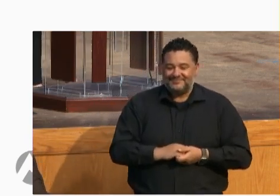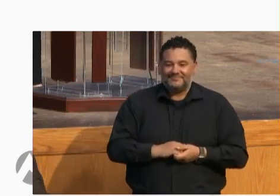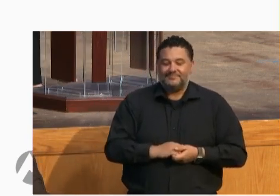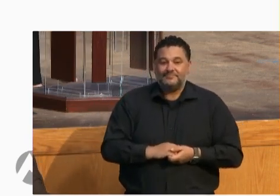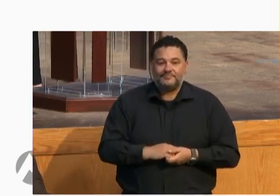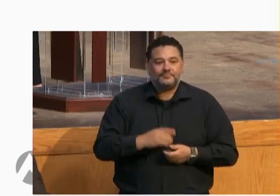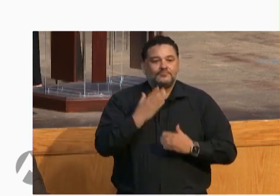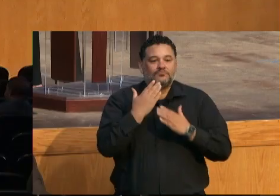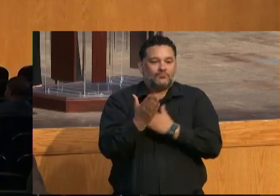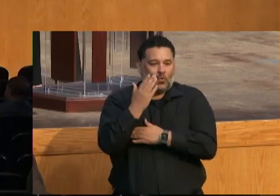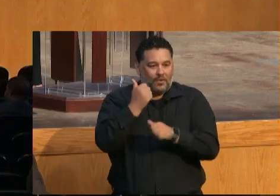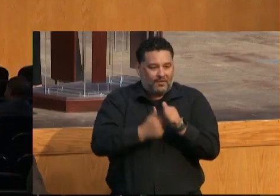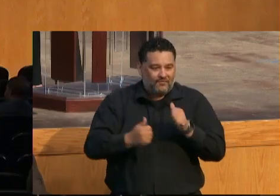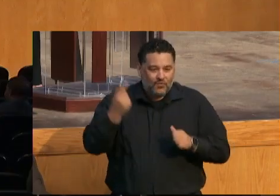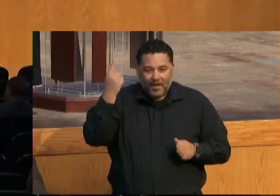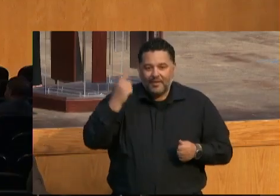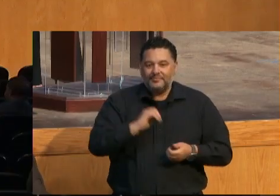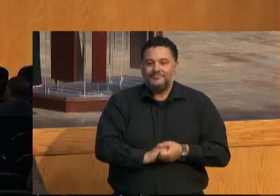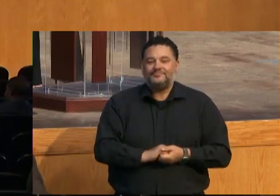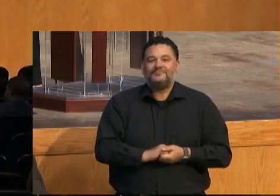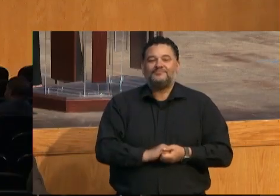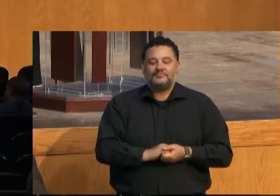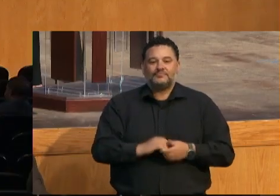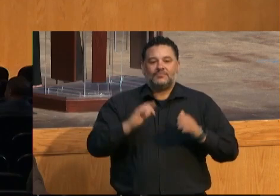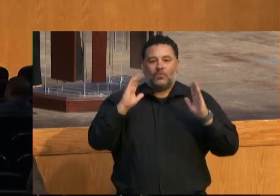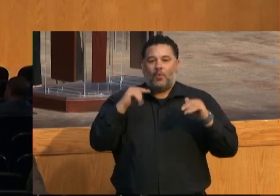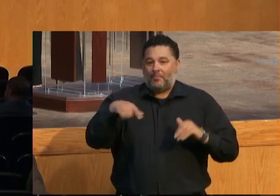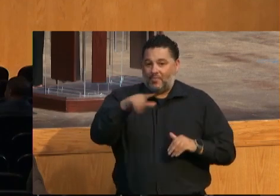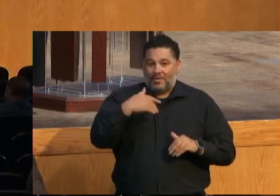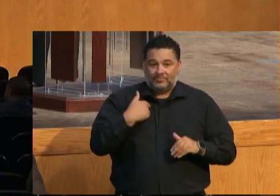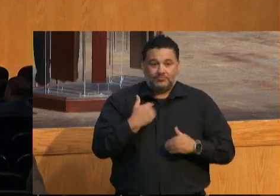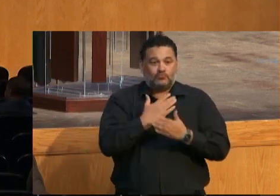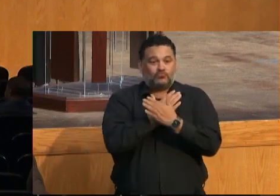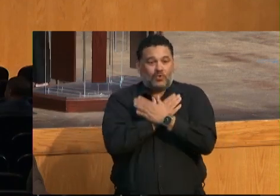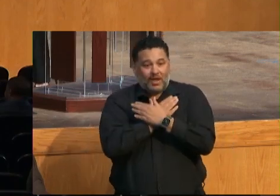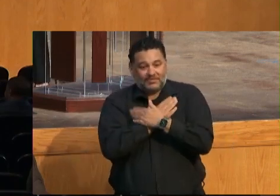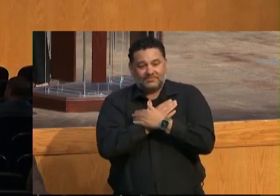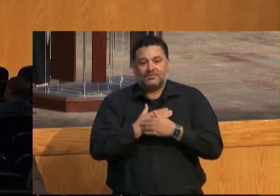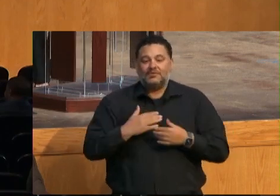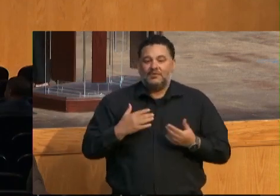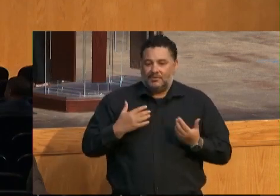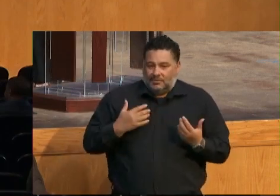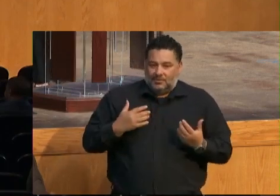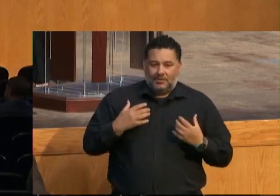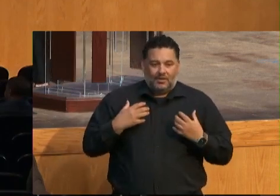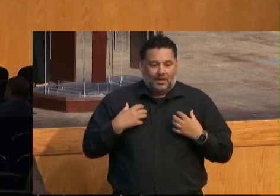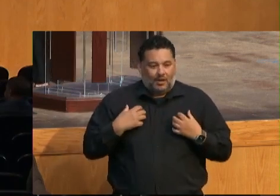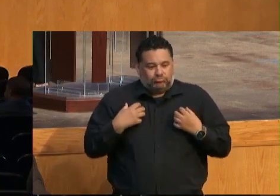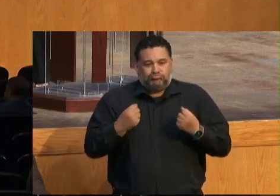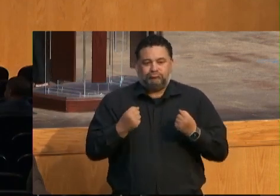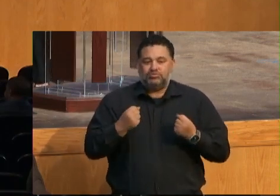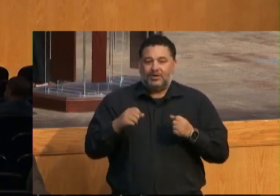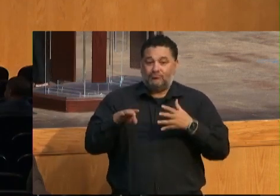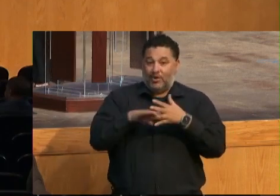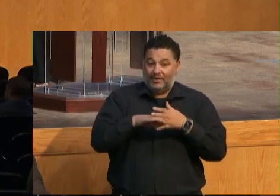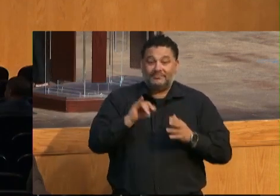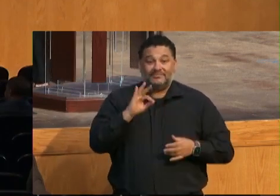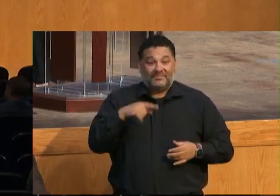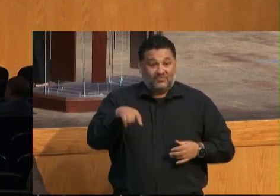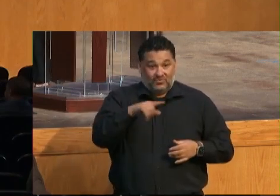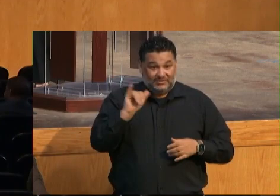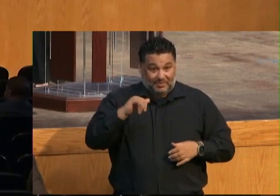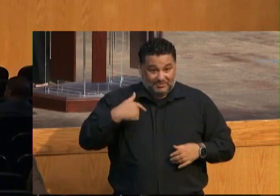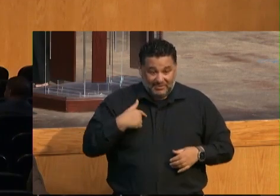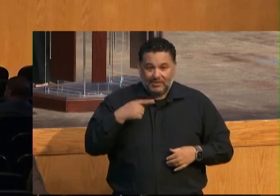So good morning, everyone. I hope you all had a restful, rejuvenating break. If you were like me, you crammed